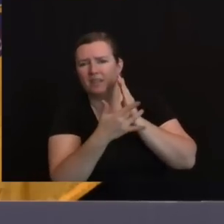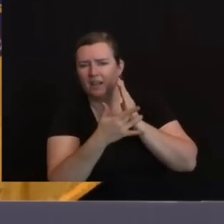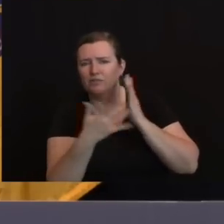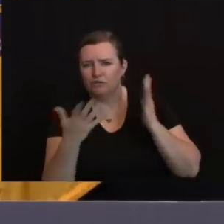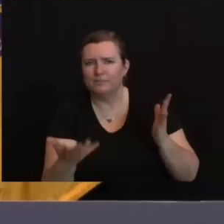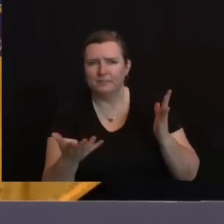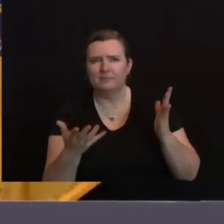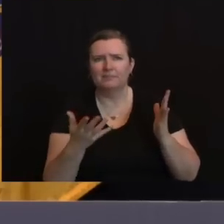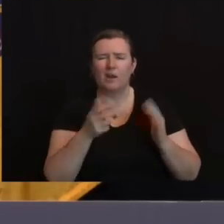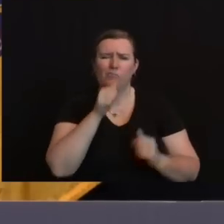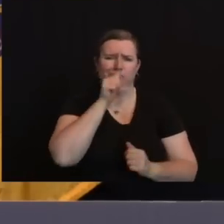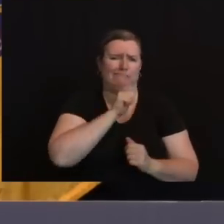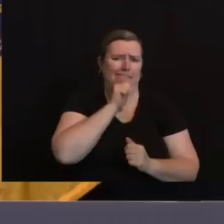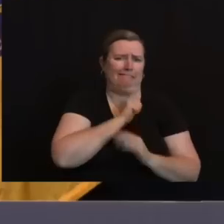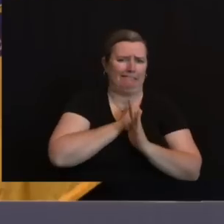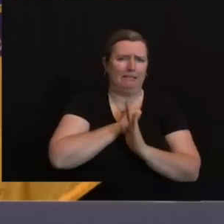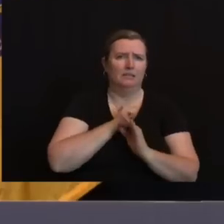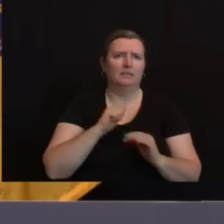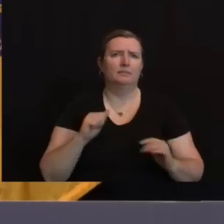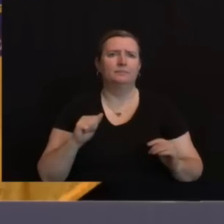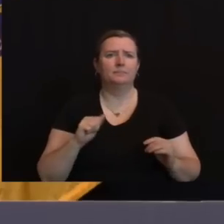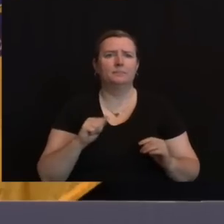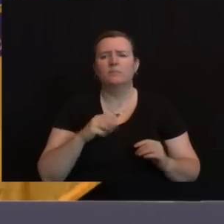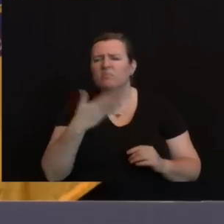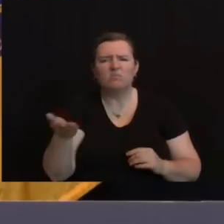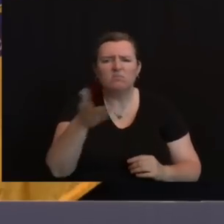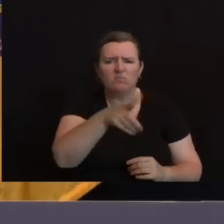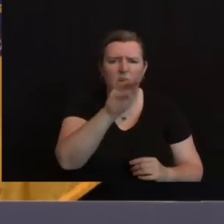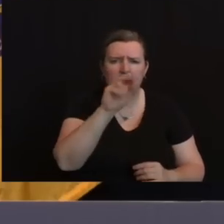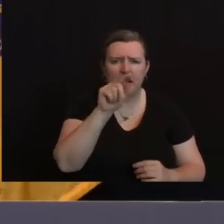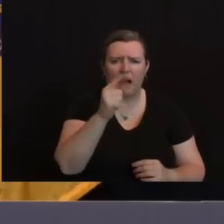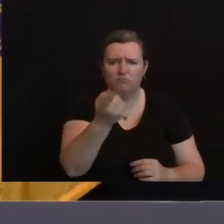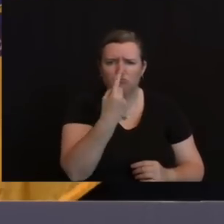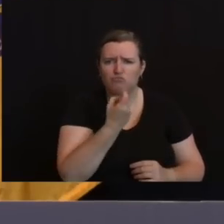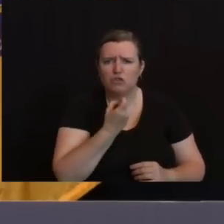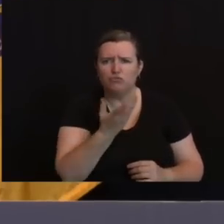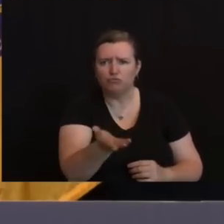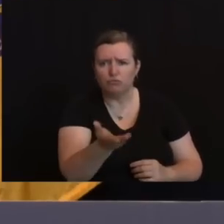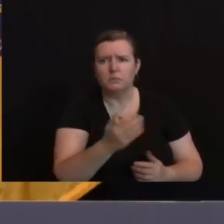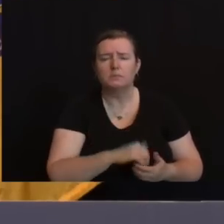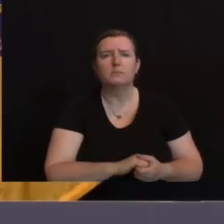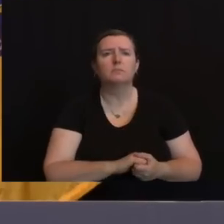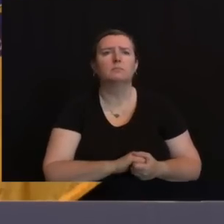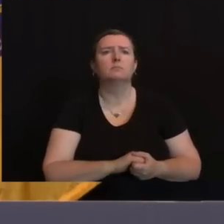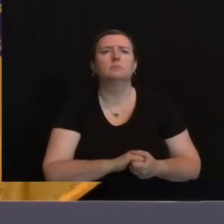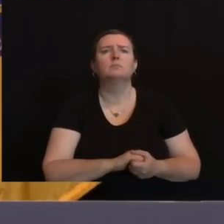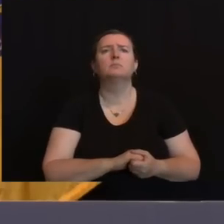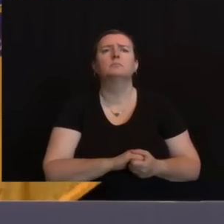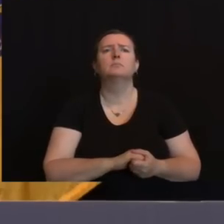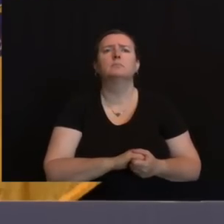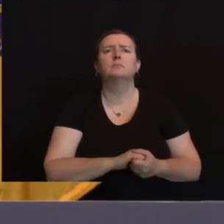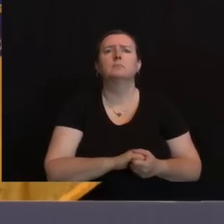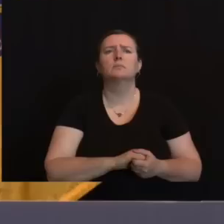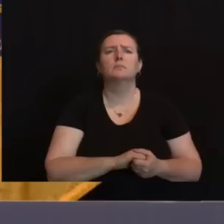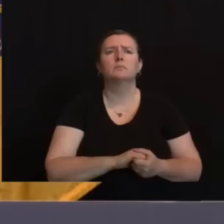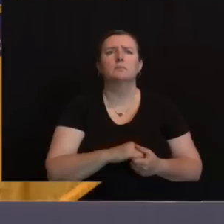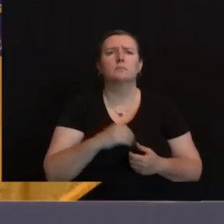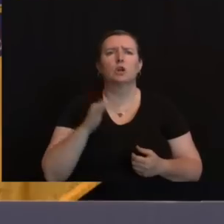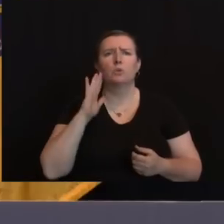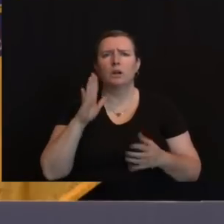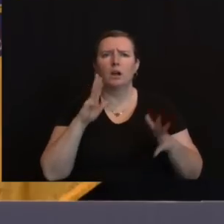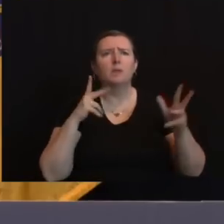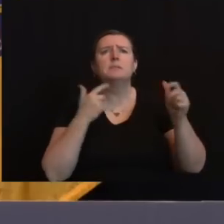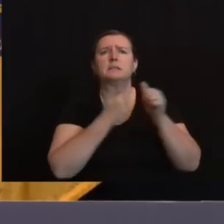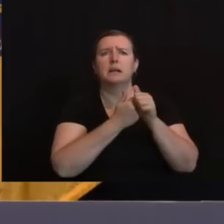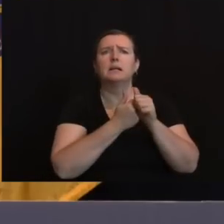bear with us on that, but Matt. There are, I'd have to defer. We're working on updating the indoor sports